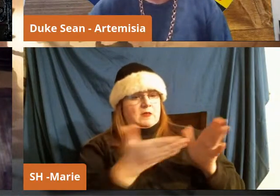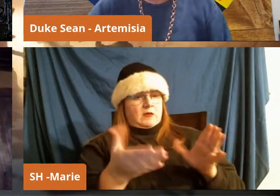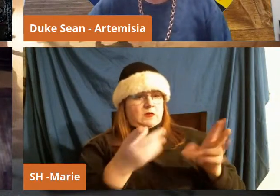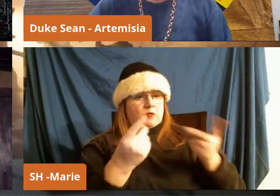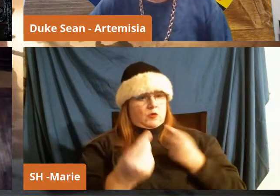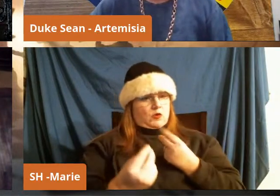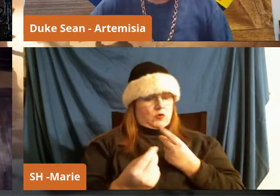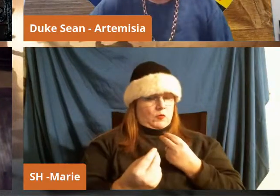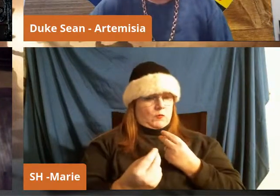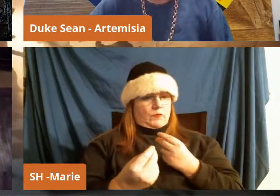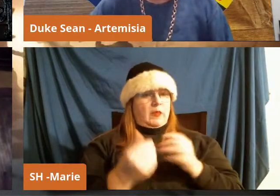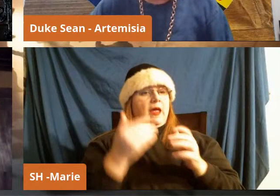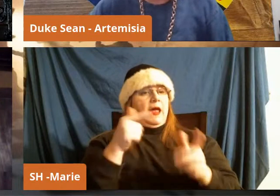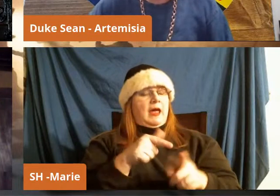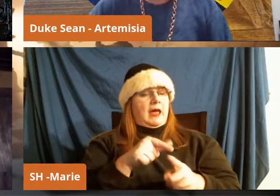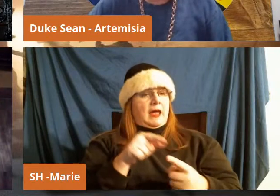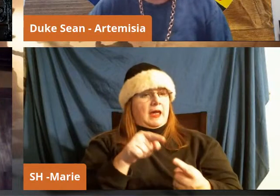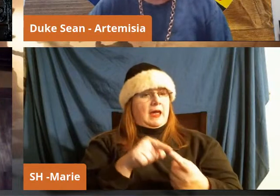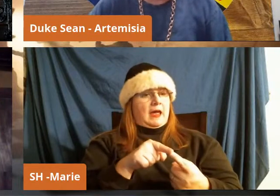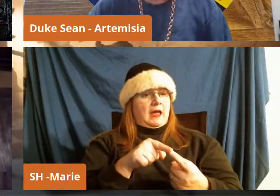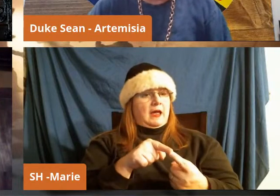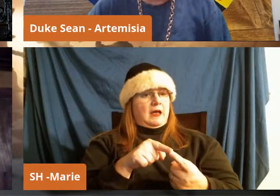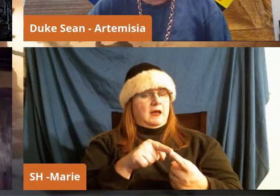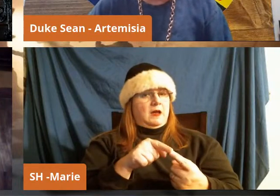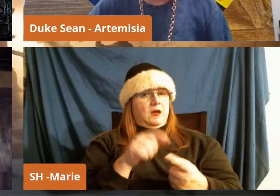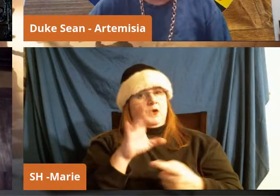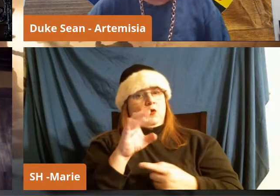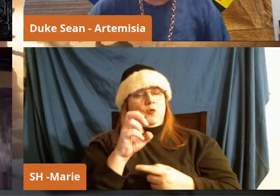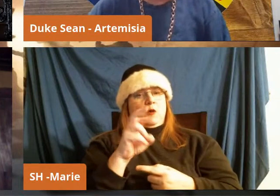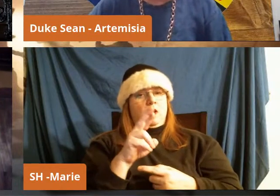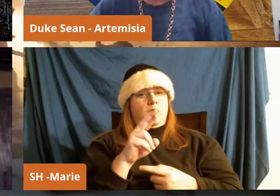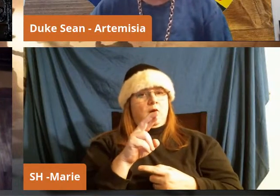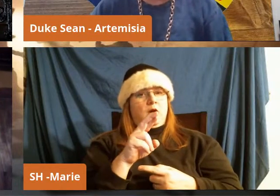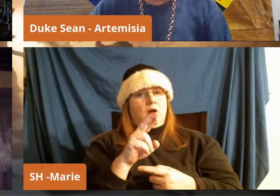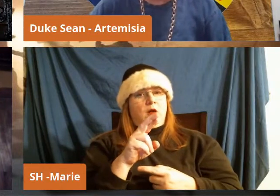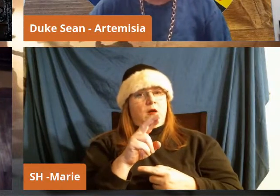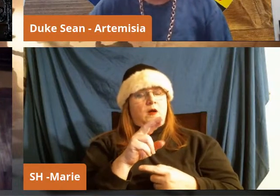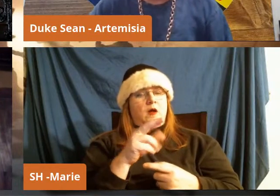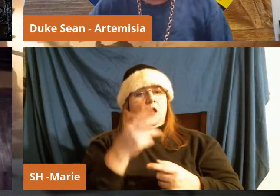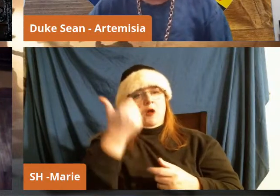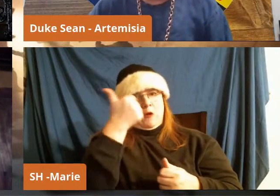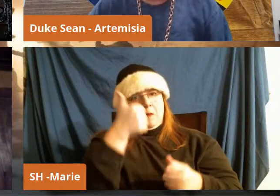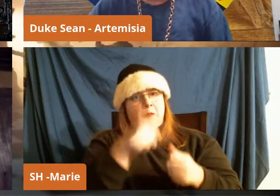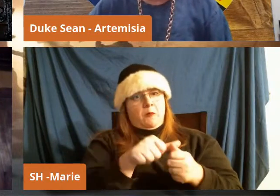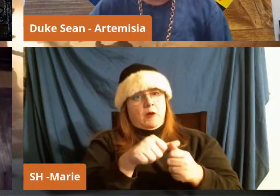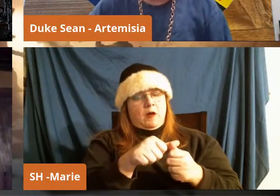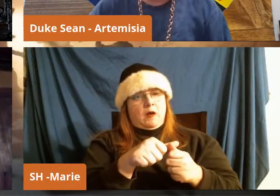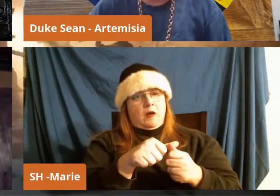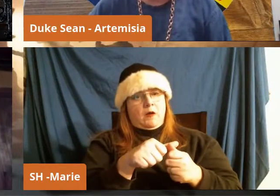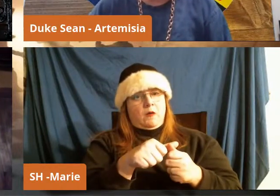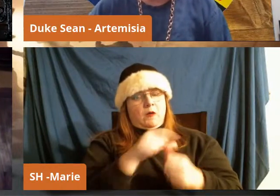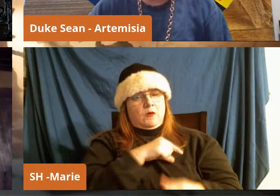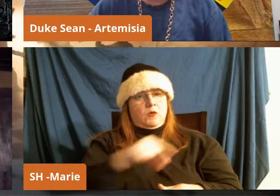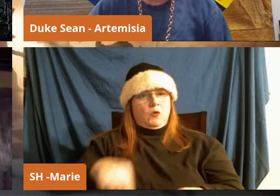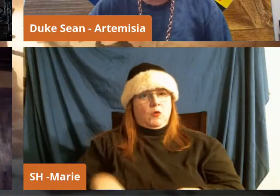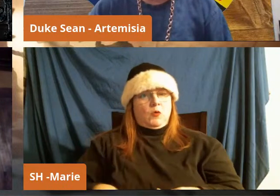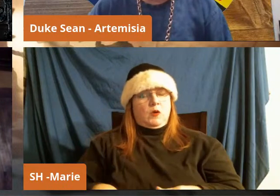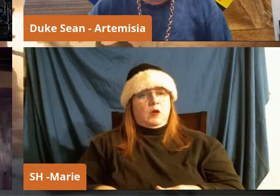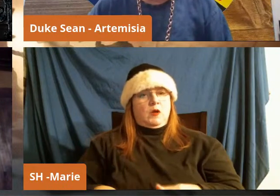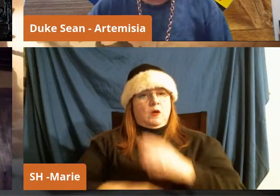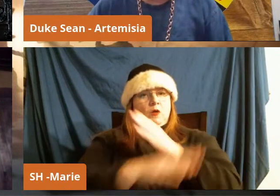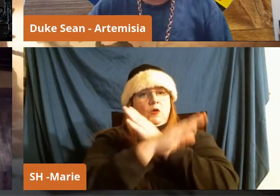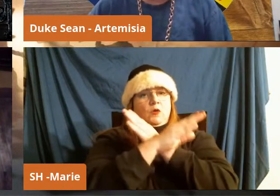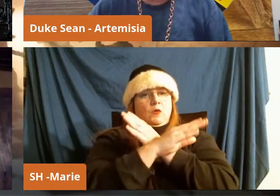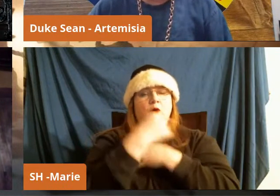do. At the upcoming crown or coronet, I remember one that actually I was on when I was a Queen's Guard. We told